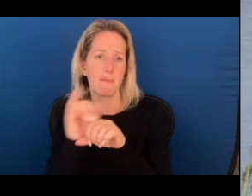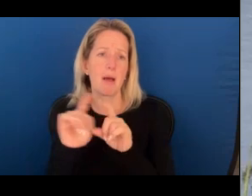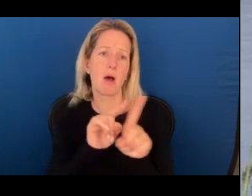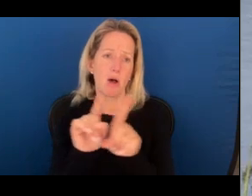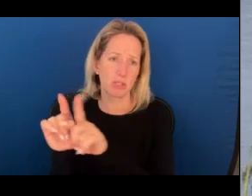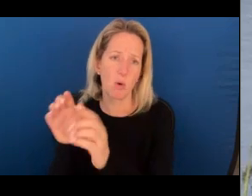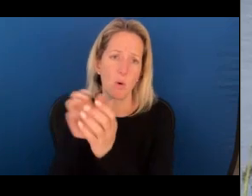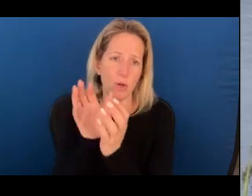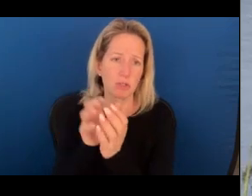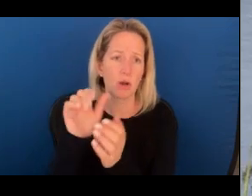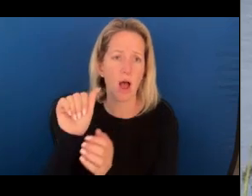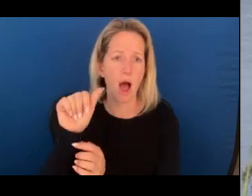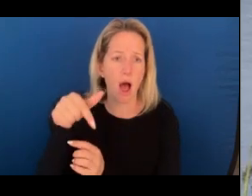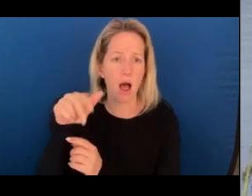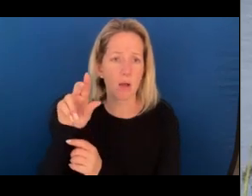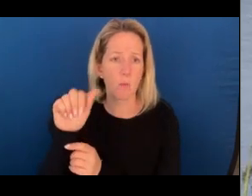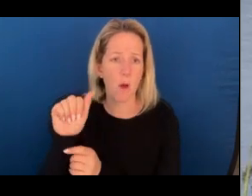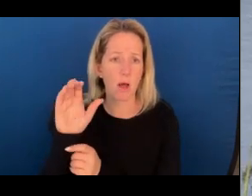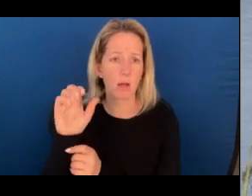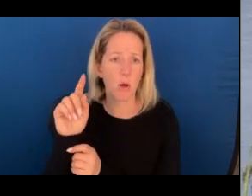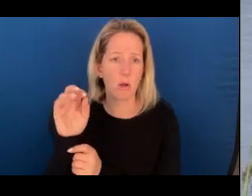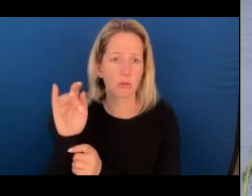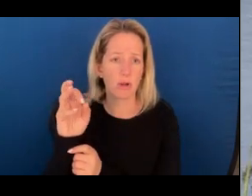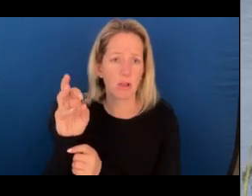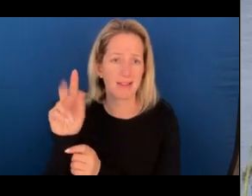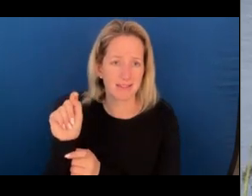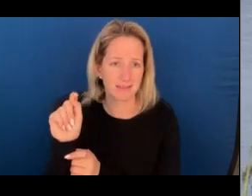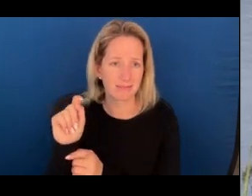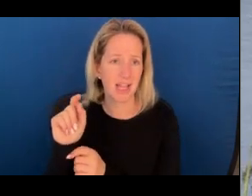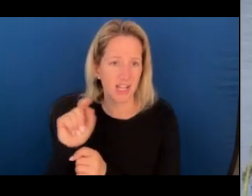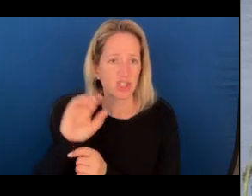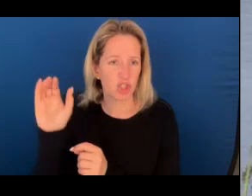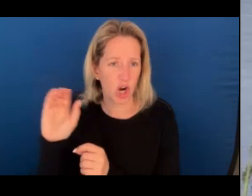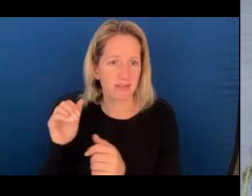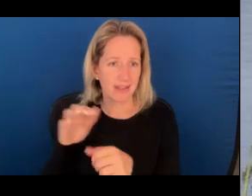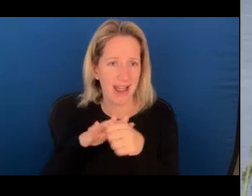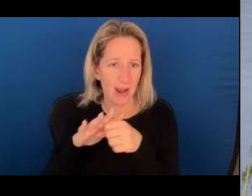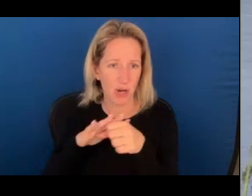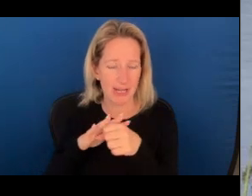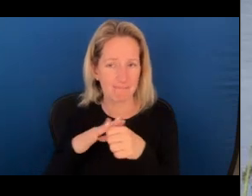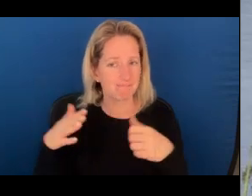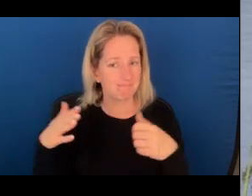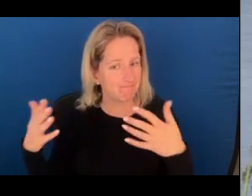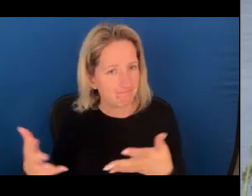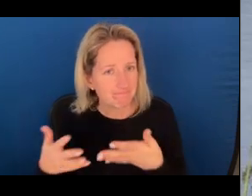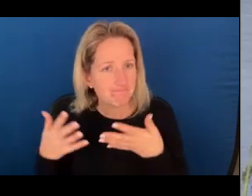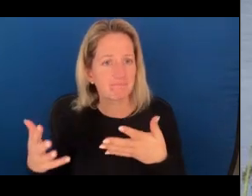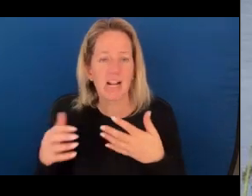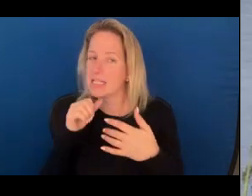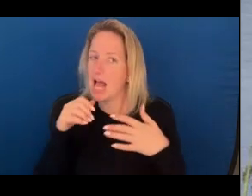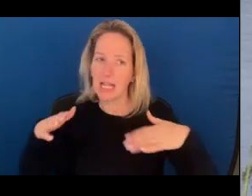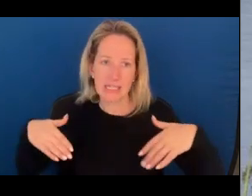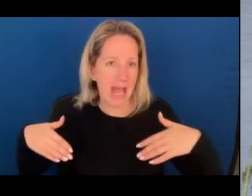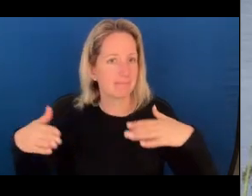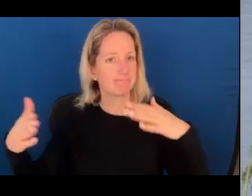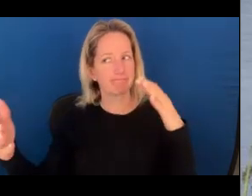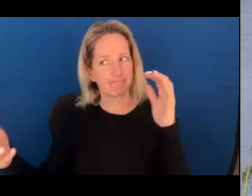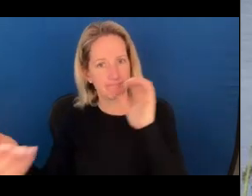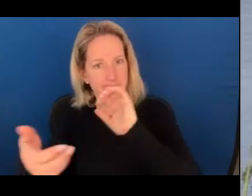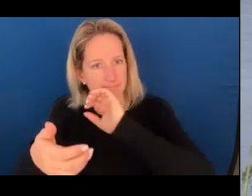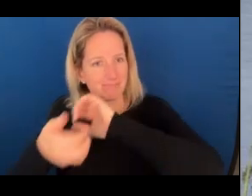aquaculturists around the Charleston area that we haven't had a lot of success with just the interaction yet, but